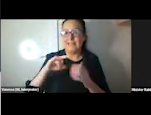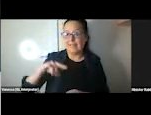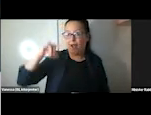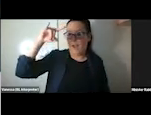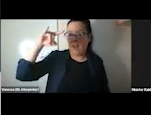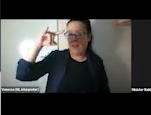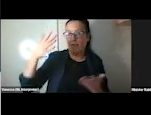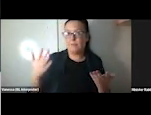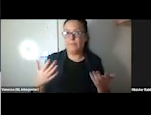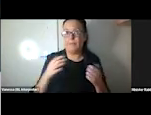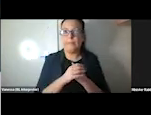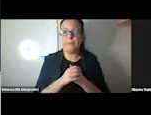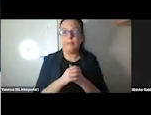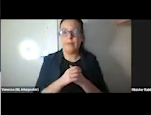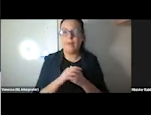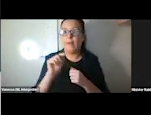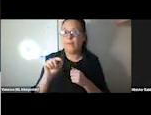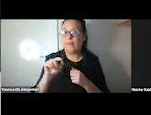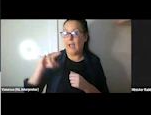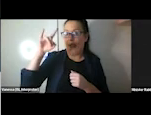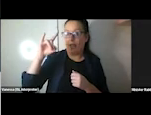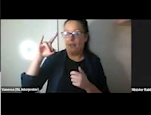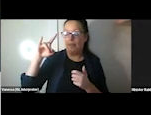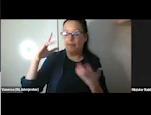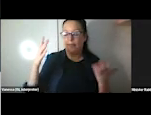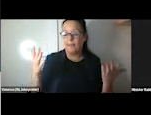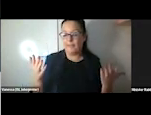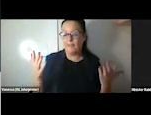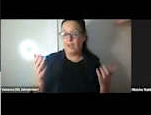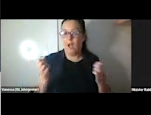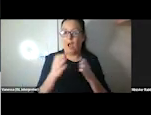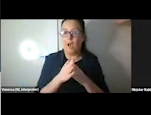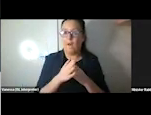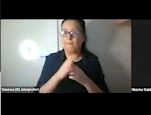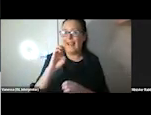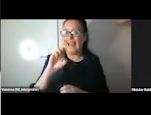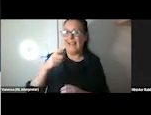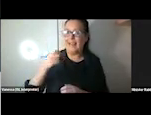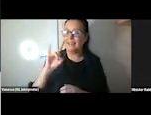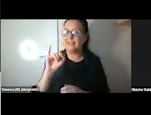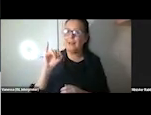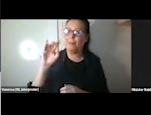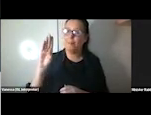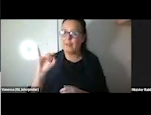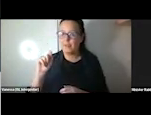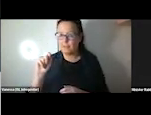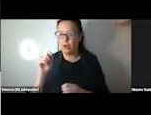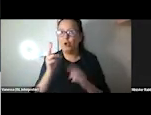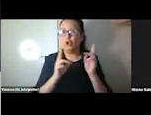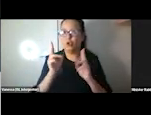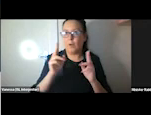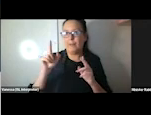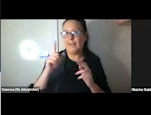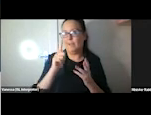at least the height of exhibits should be in a range between 1200 and 1600